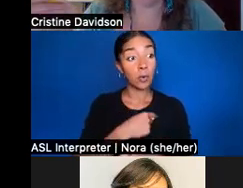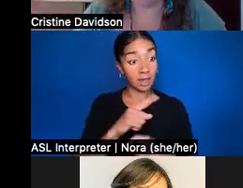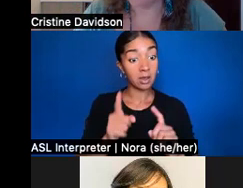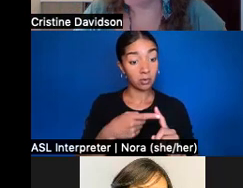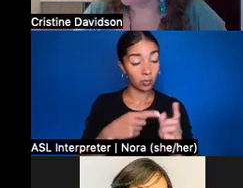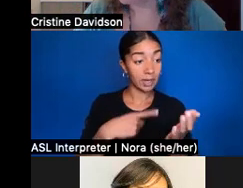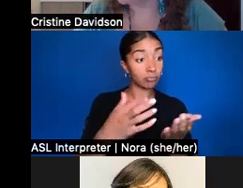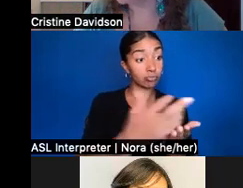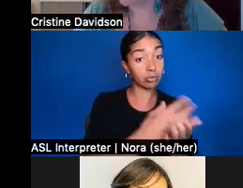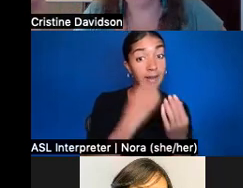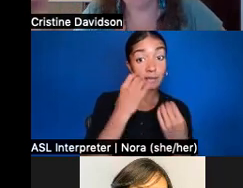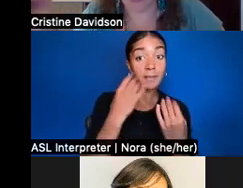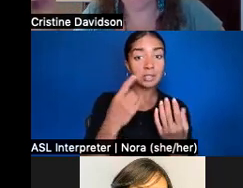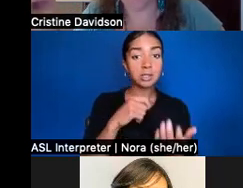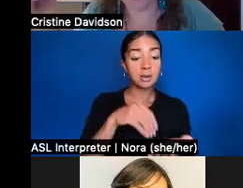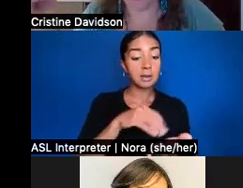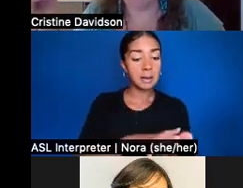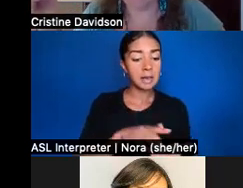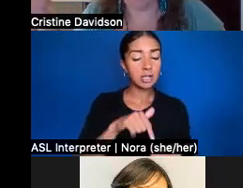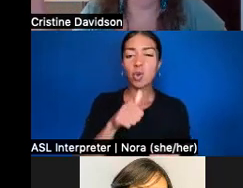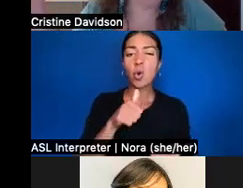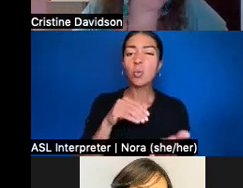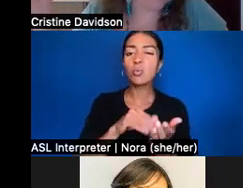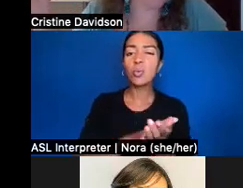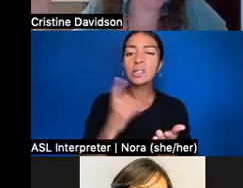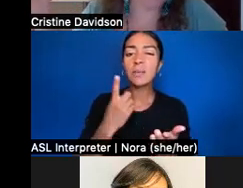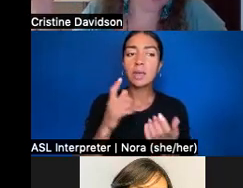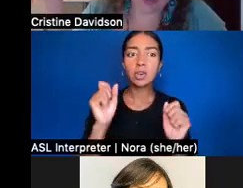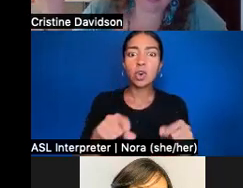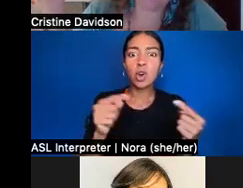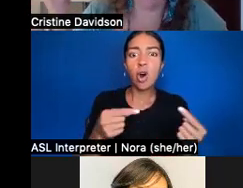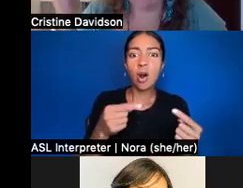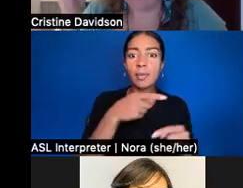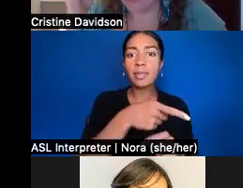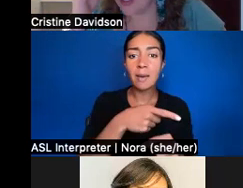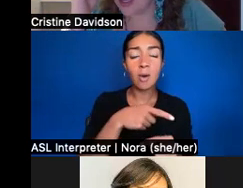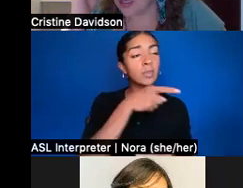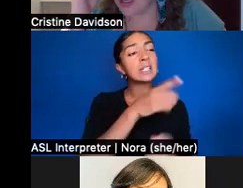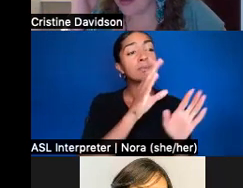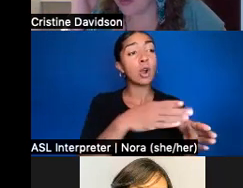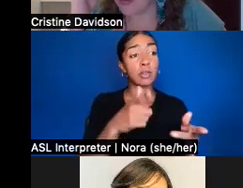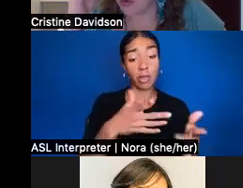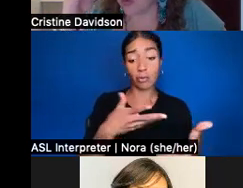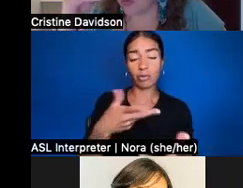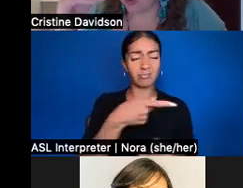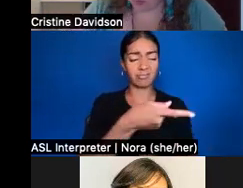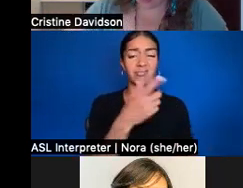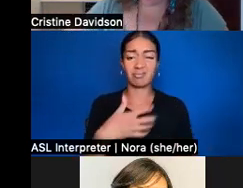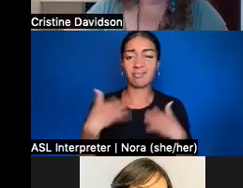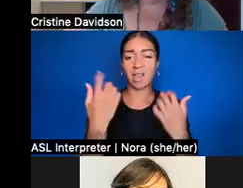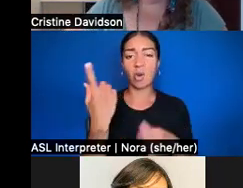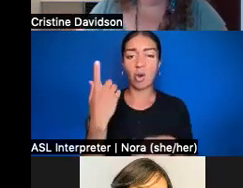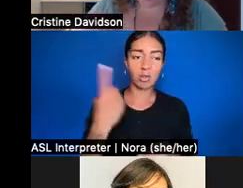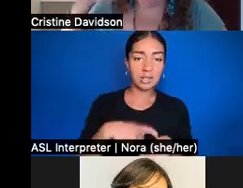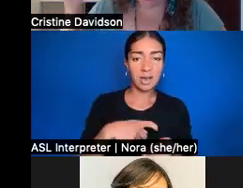documentation. Like, well, this person just seems mad all the time, or they don't even answer my questions, right? What